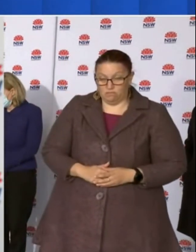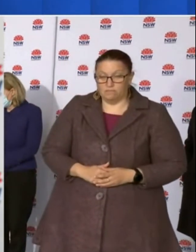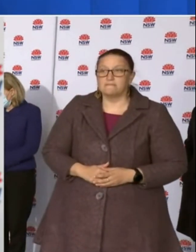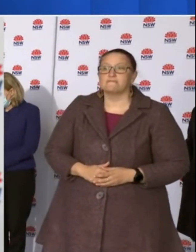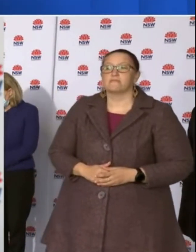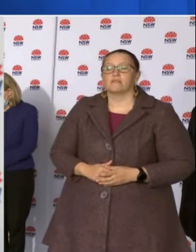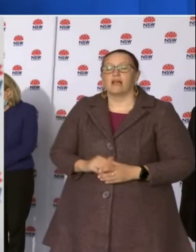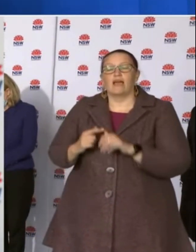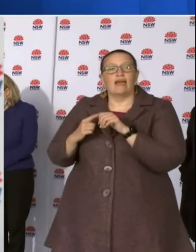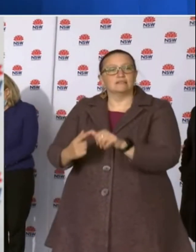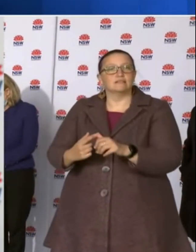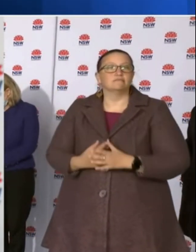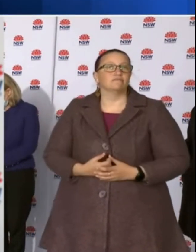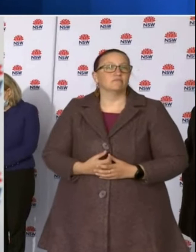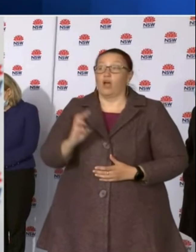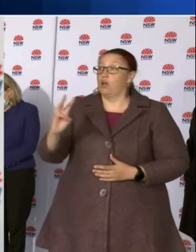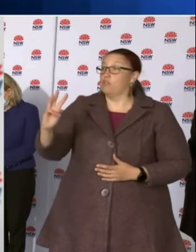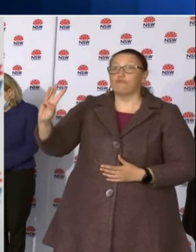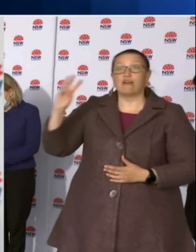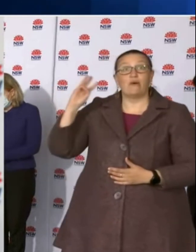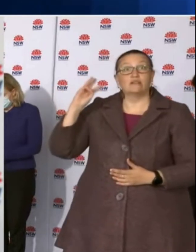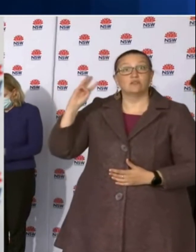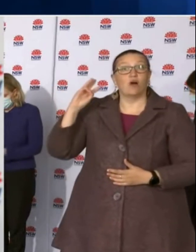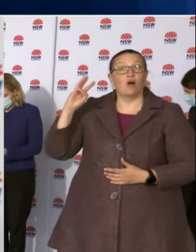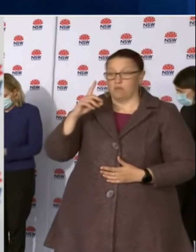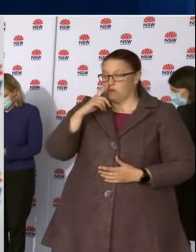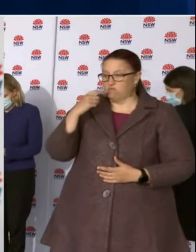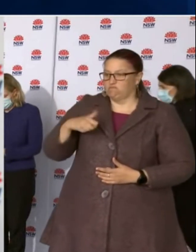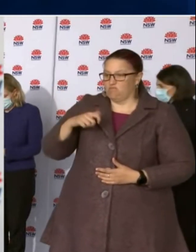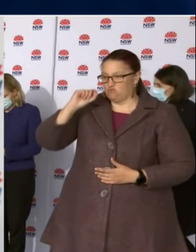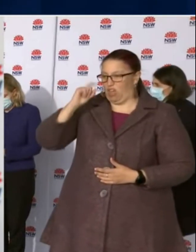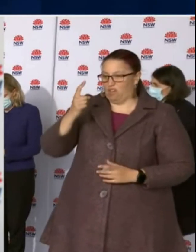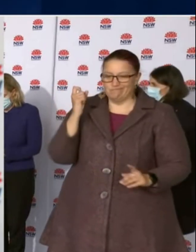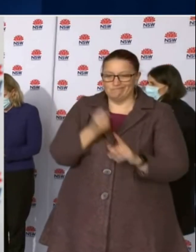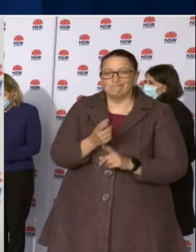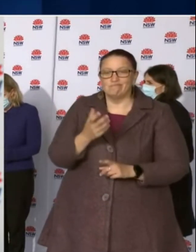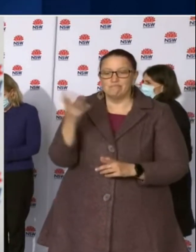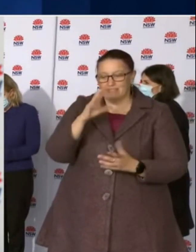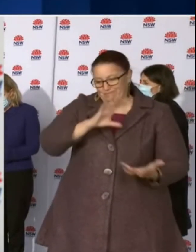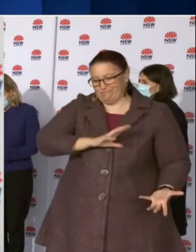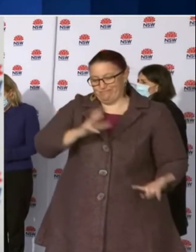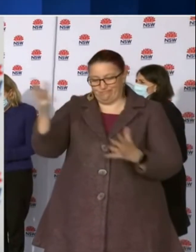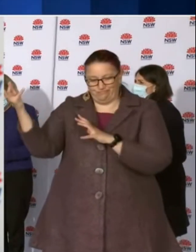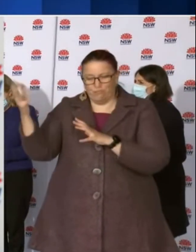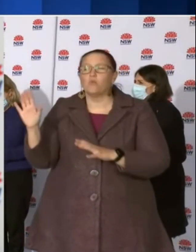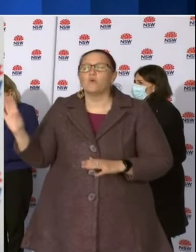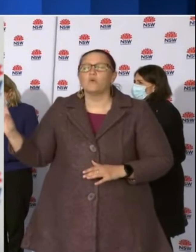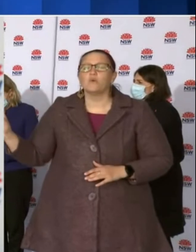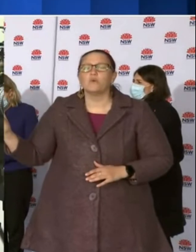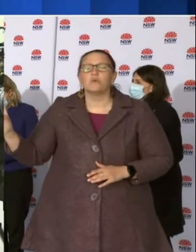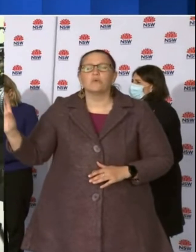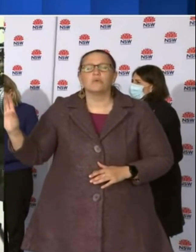it was go hard. Dr. Chant has referred to it as a hard lockdown, and it's just we've got additional measures. No, hang on, sorry, Sarah